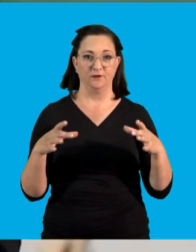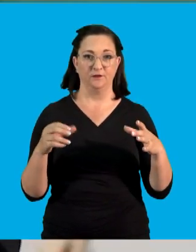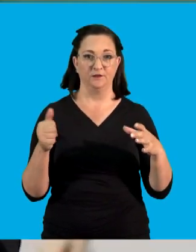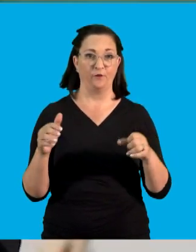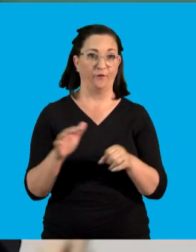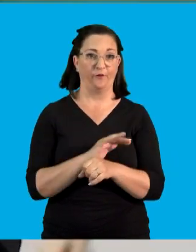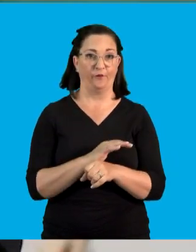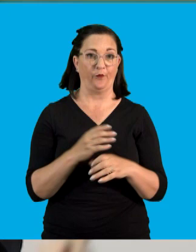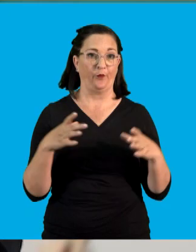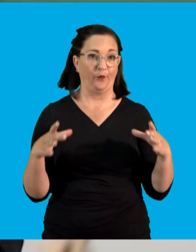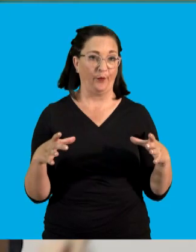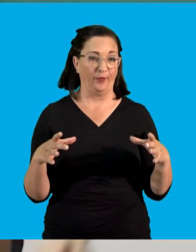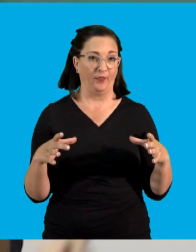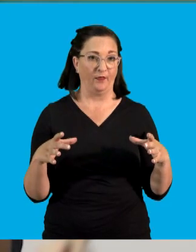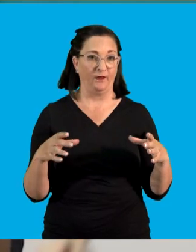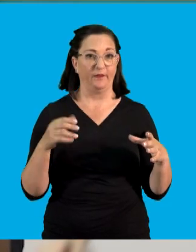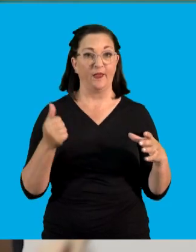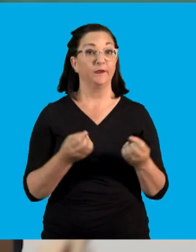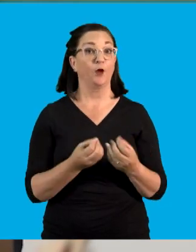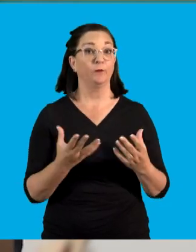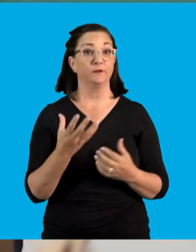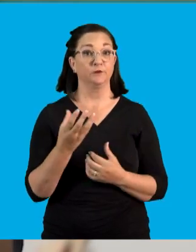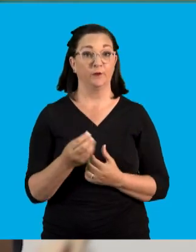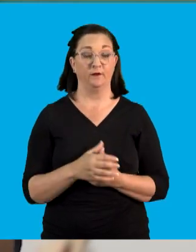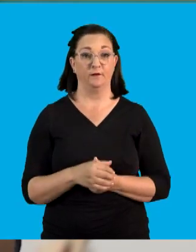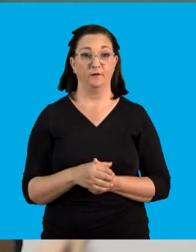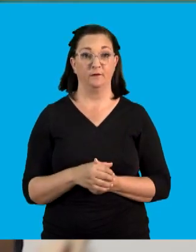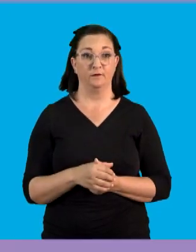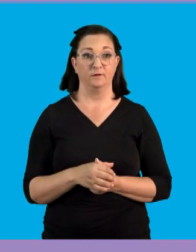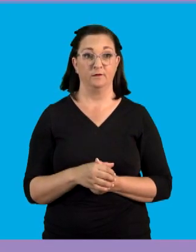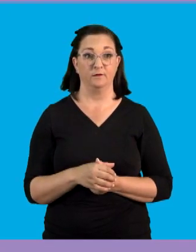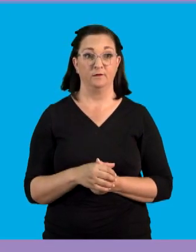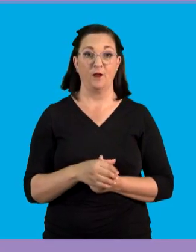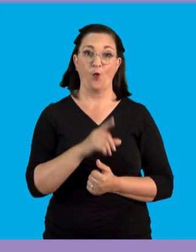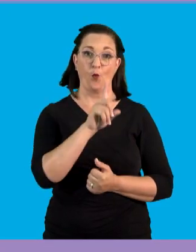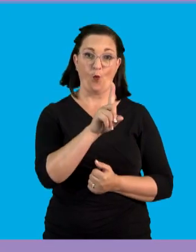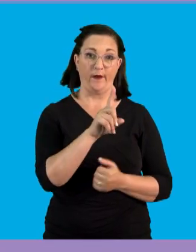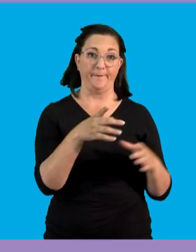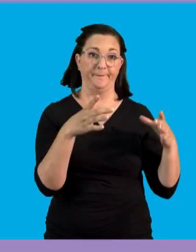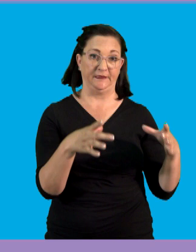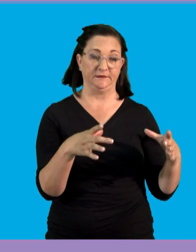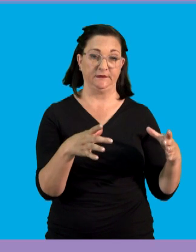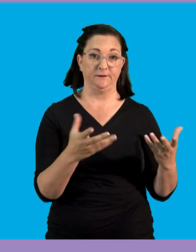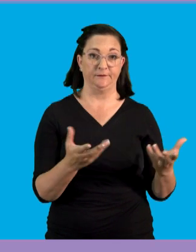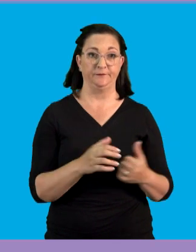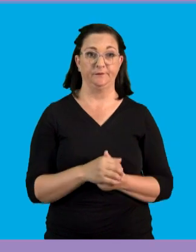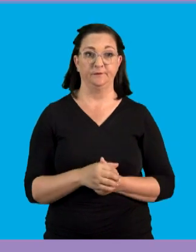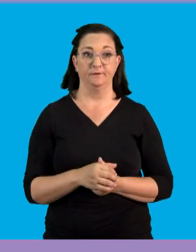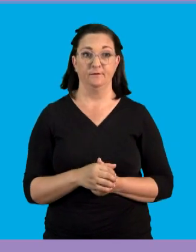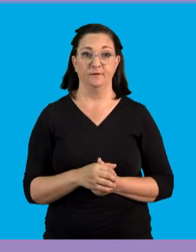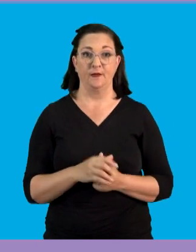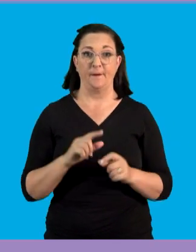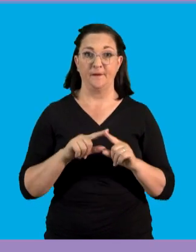still whole, how much of the pizza did we have? We had only 1 pizza. But now